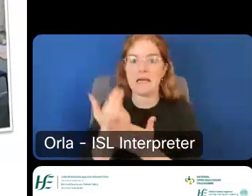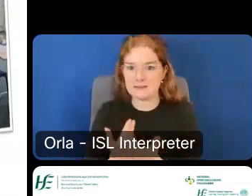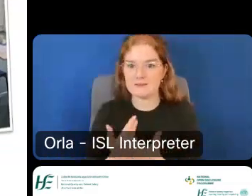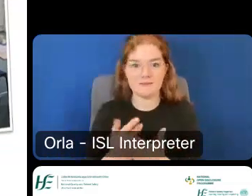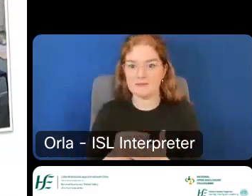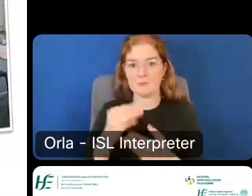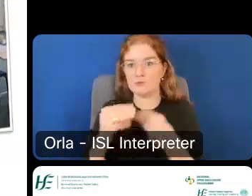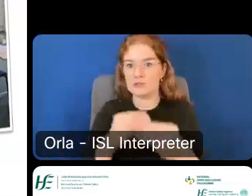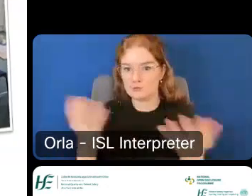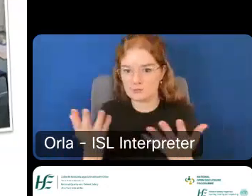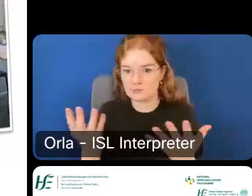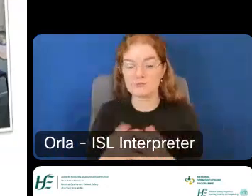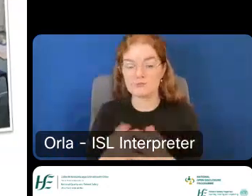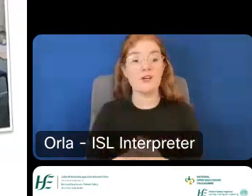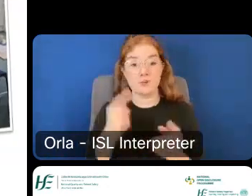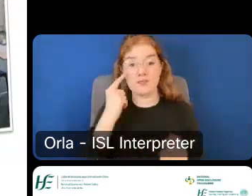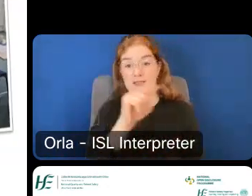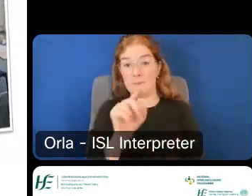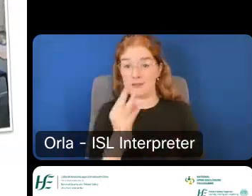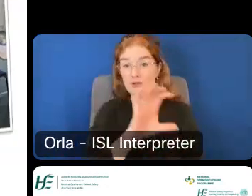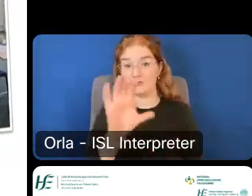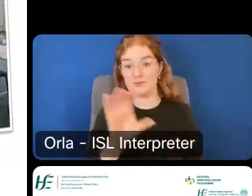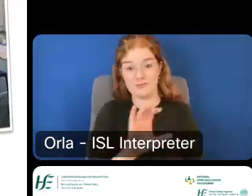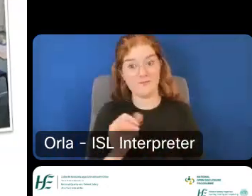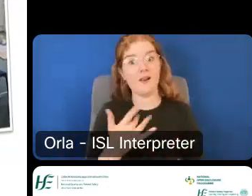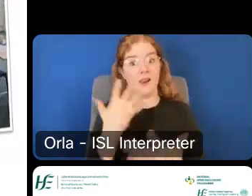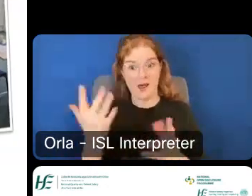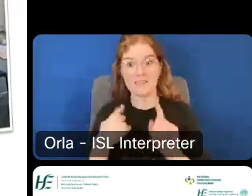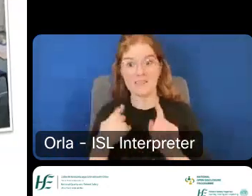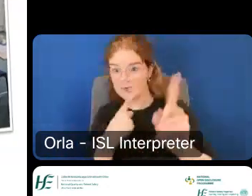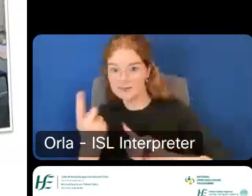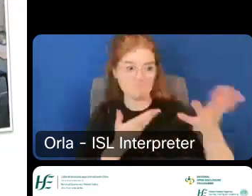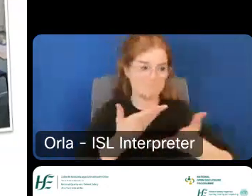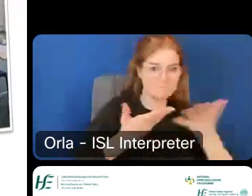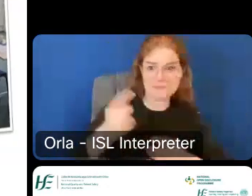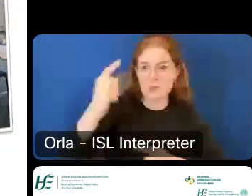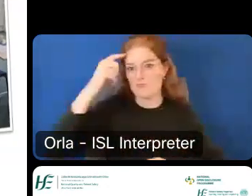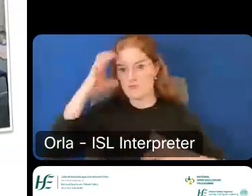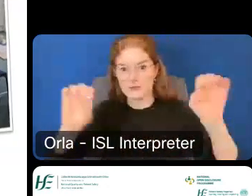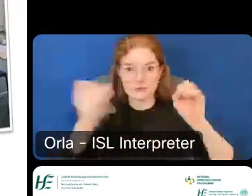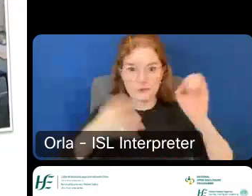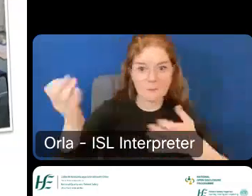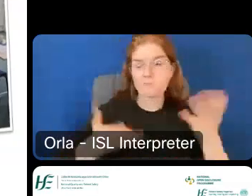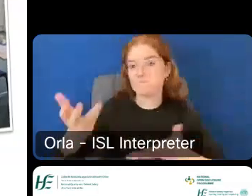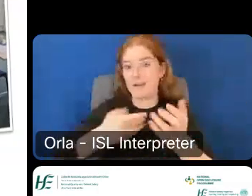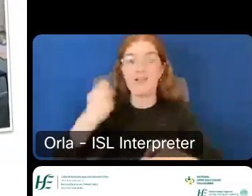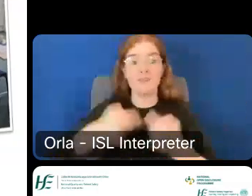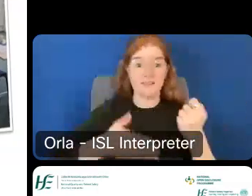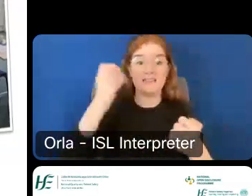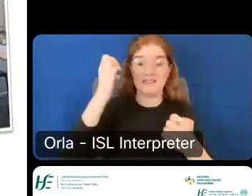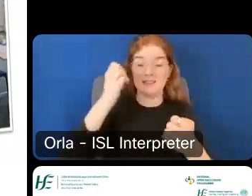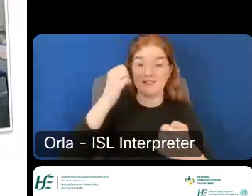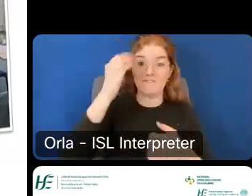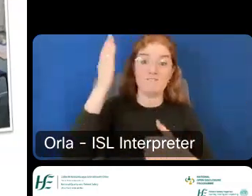prototypes. So you can see from the picture there was a lot of interactive working, there was a lot of brainstorming. At the end of the day, there were close